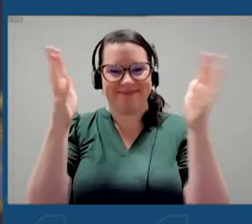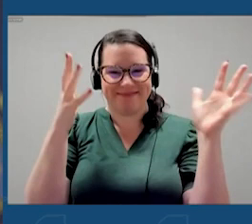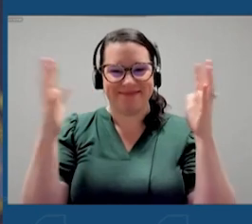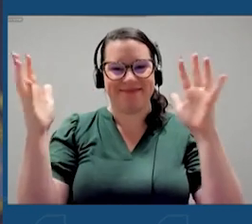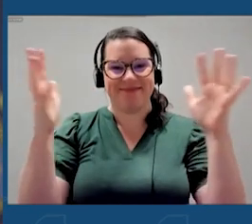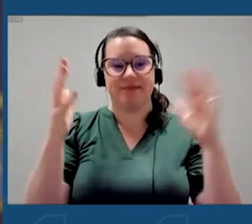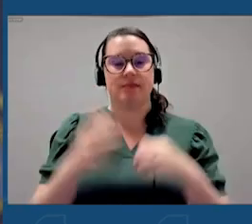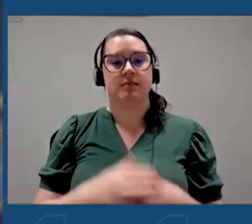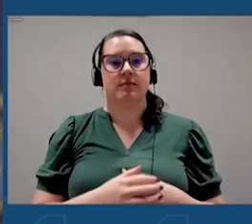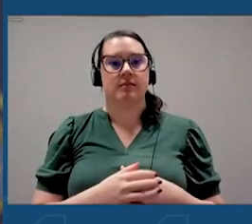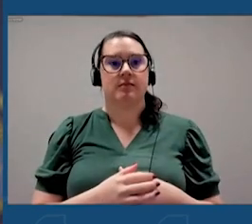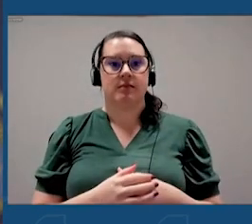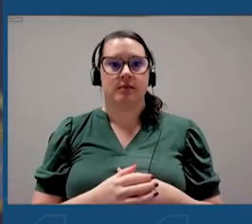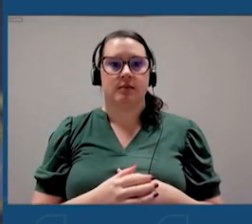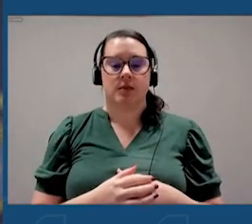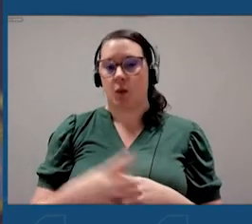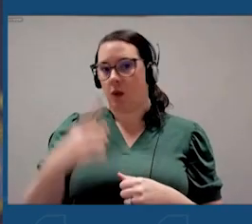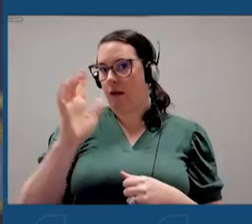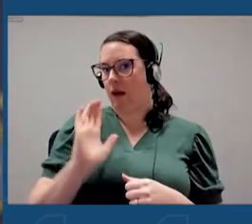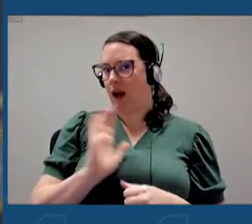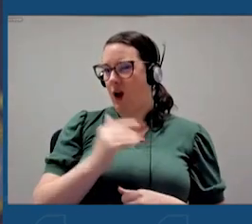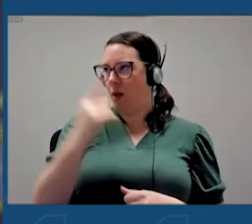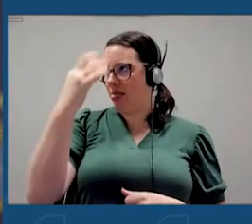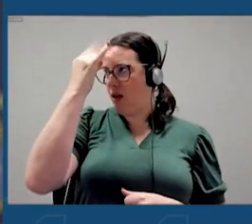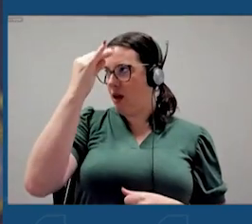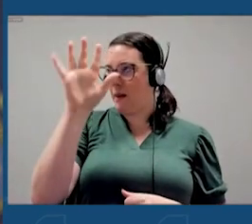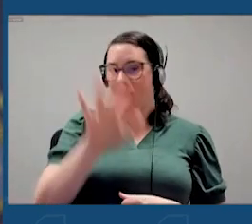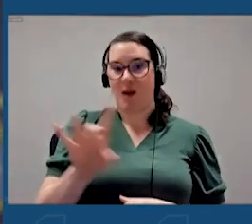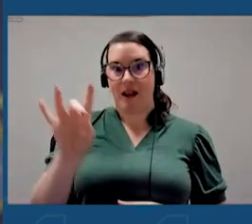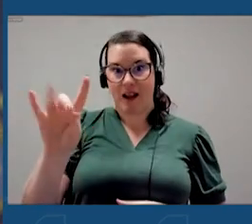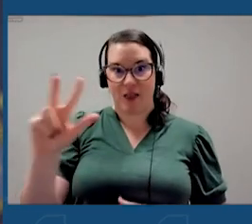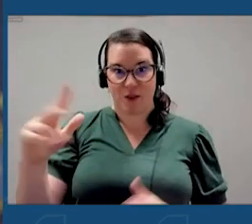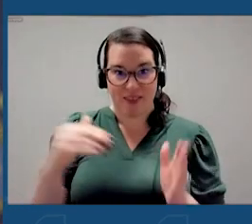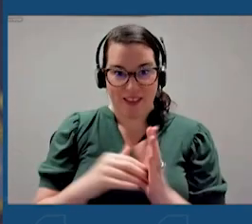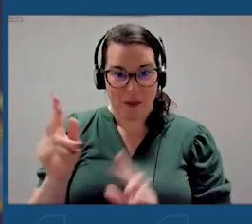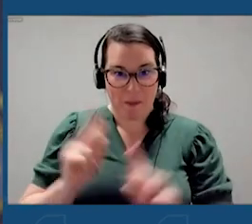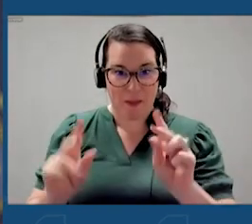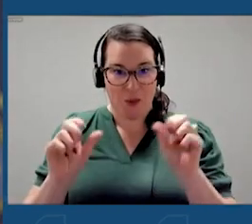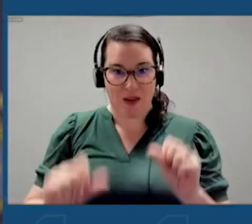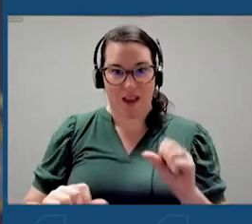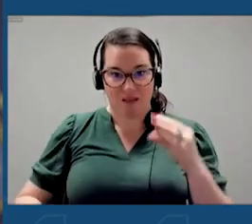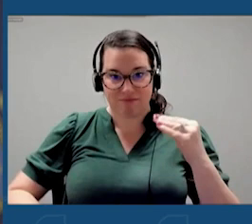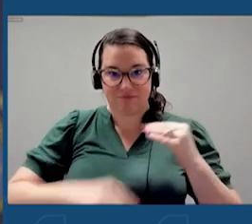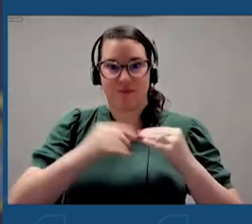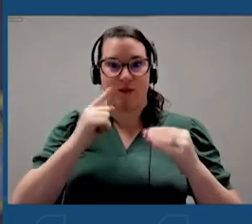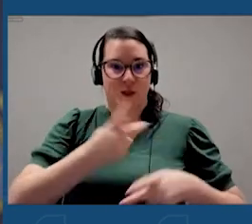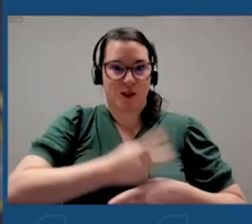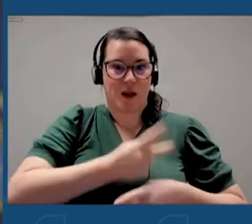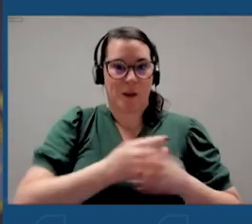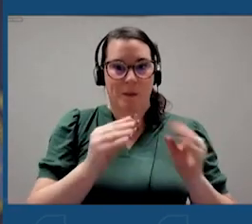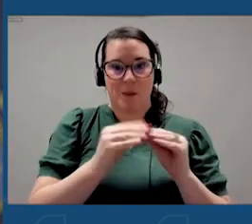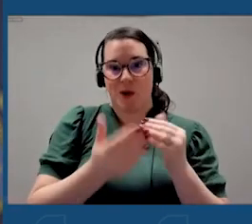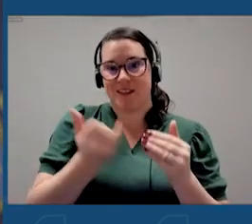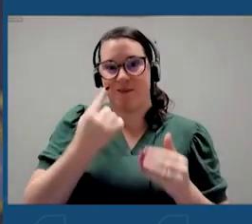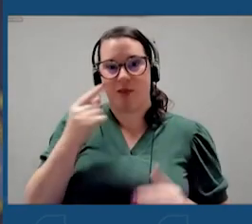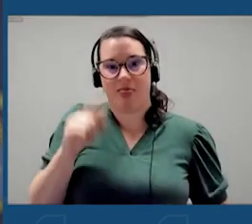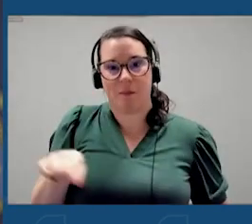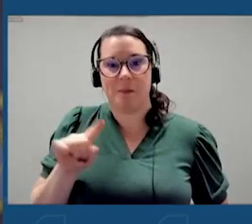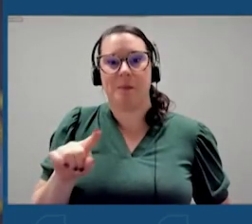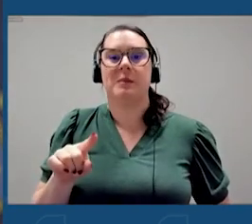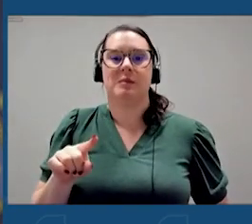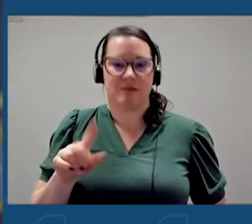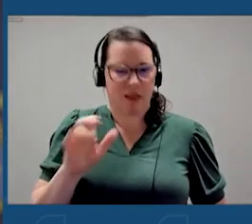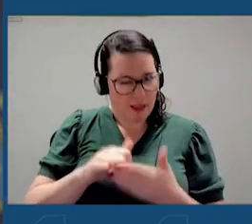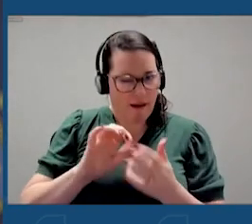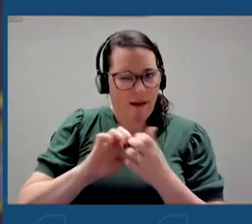And we think our estimates are that that'll be about another 83,000 people we can put on the rolls and make it easier for them. So that's how we're going to make a